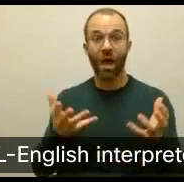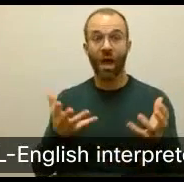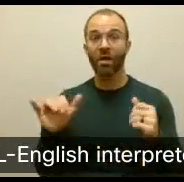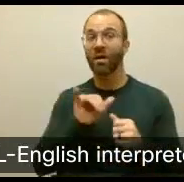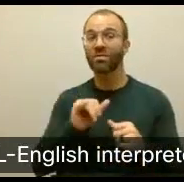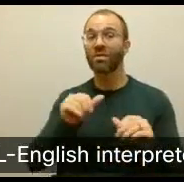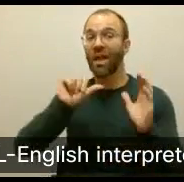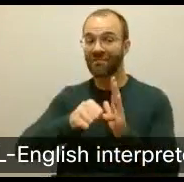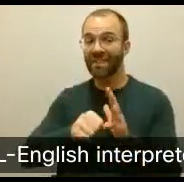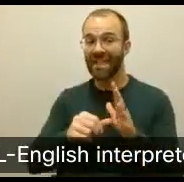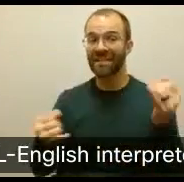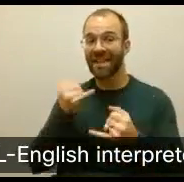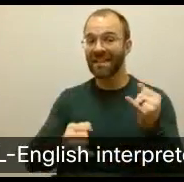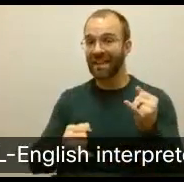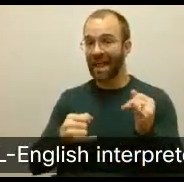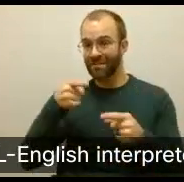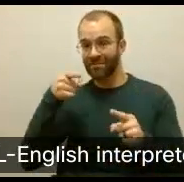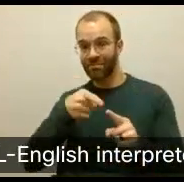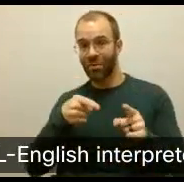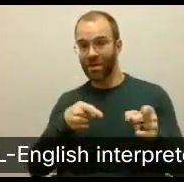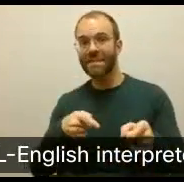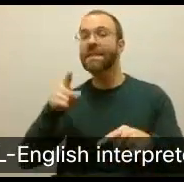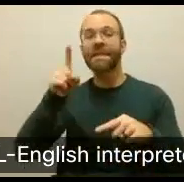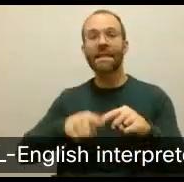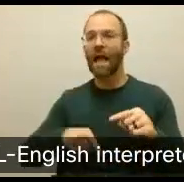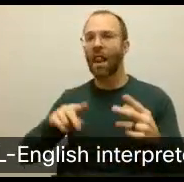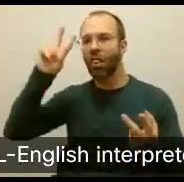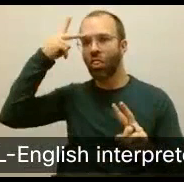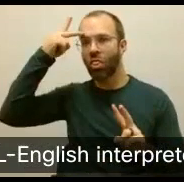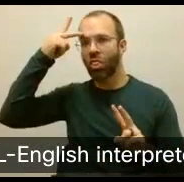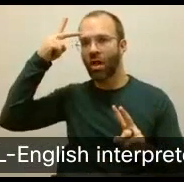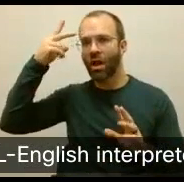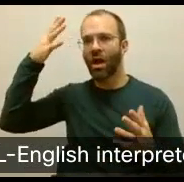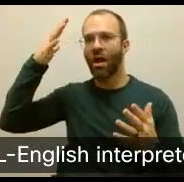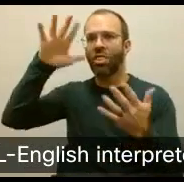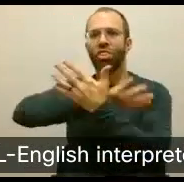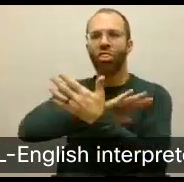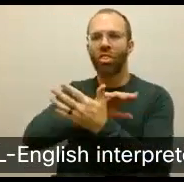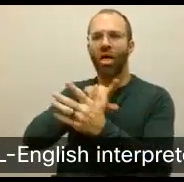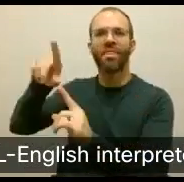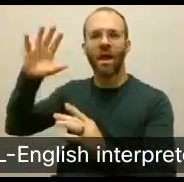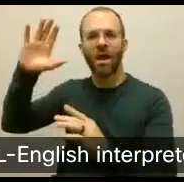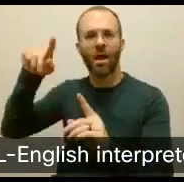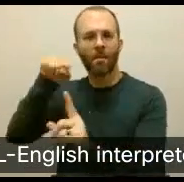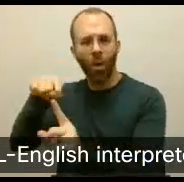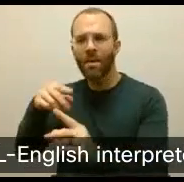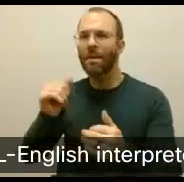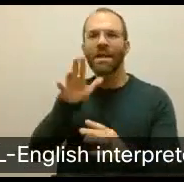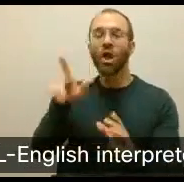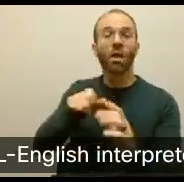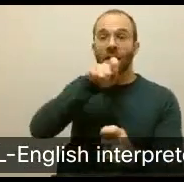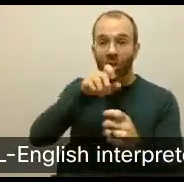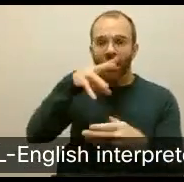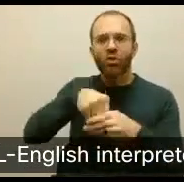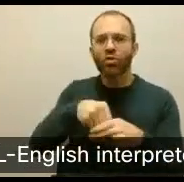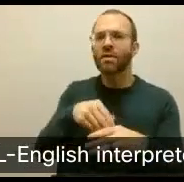this fact that the writer cannot misrepresent the point of view of the original source. So while I may not paraphrase every single detail from an